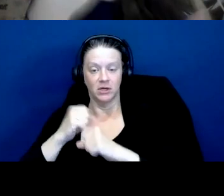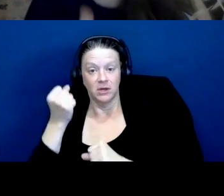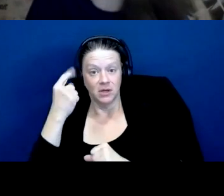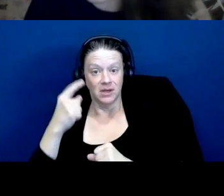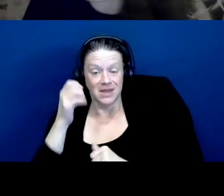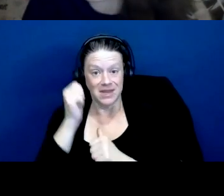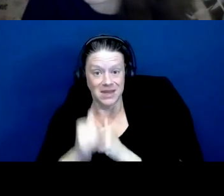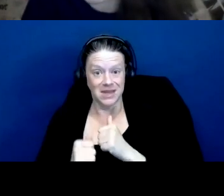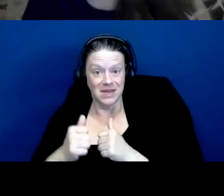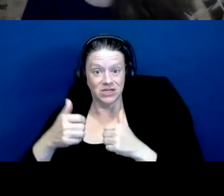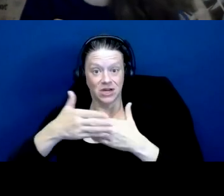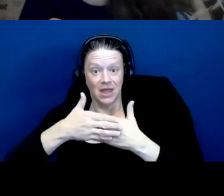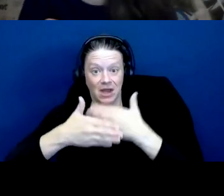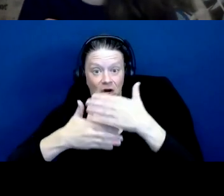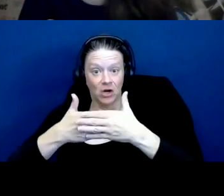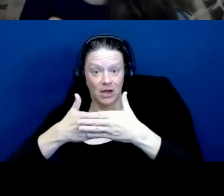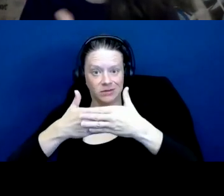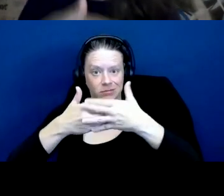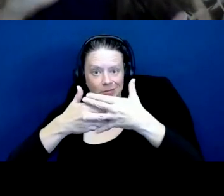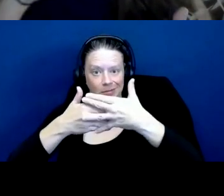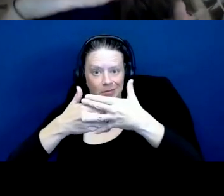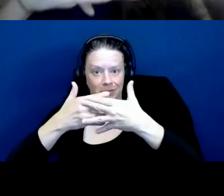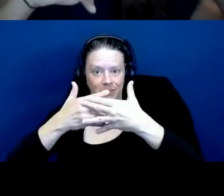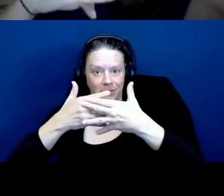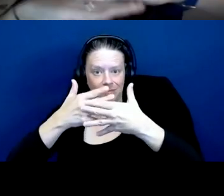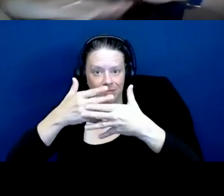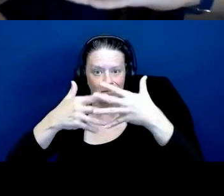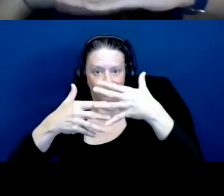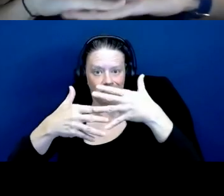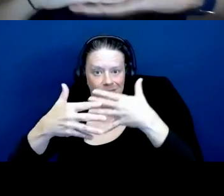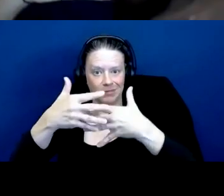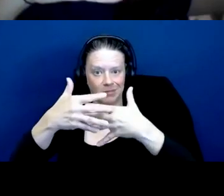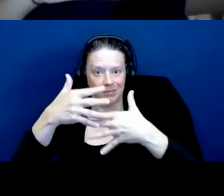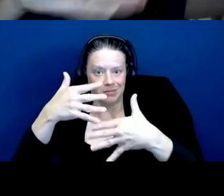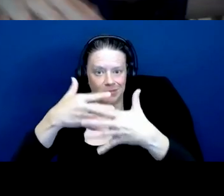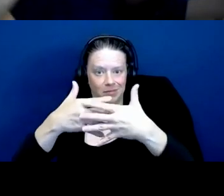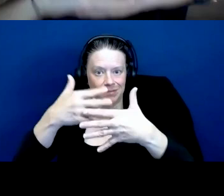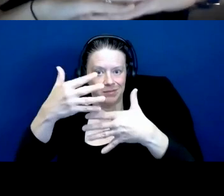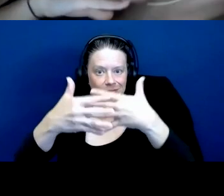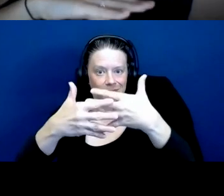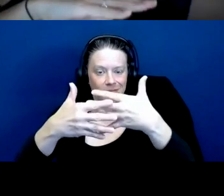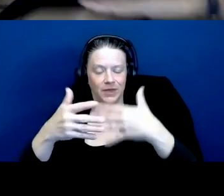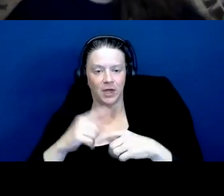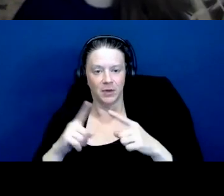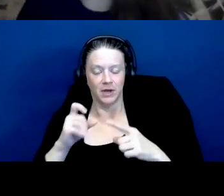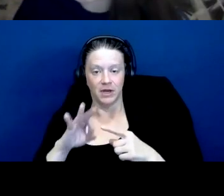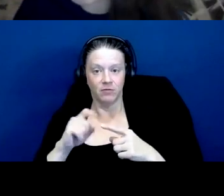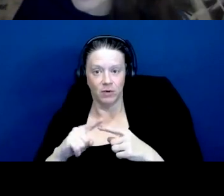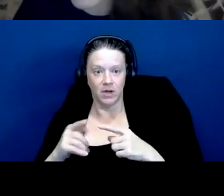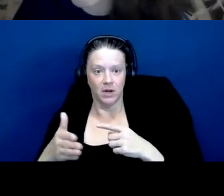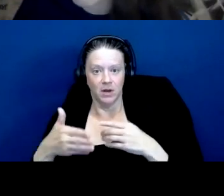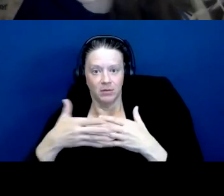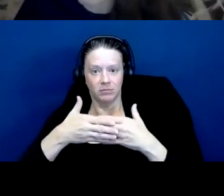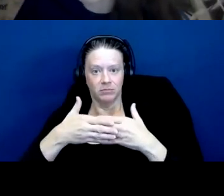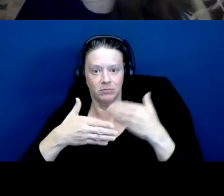like a slice of Swiss cheese has holes. But if we pile up layer upon layer, then we can